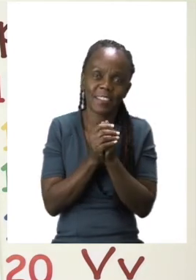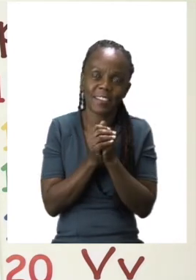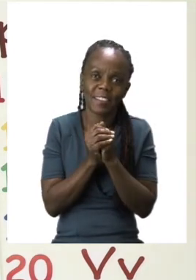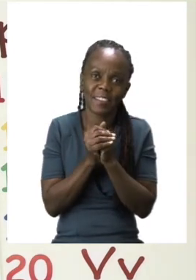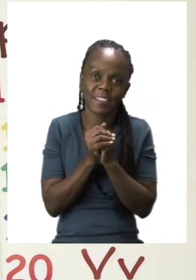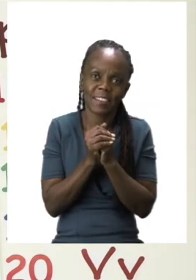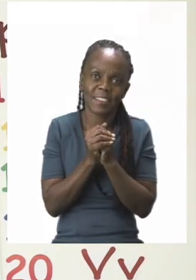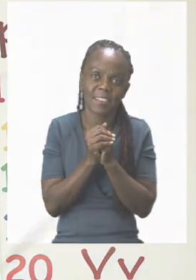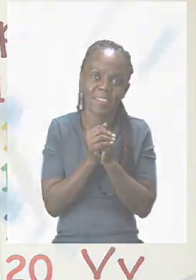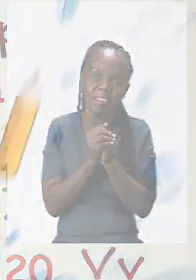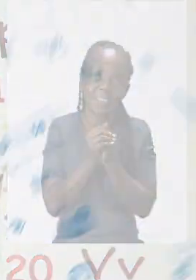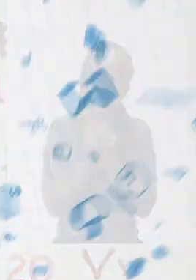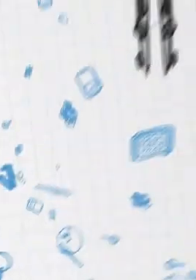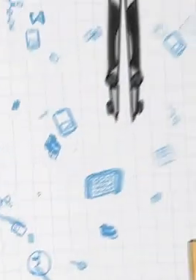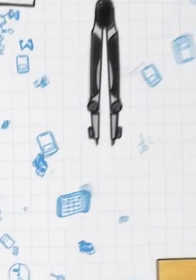goodbye.